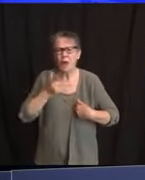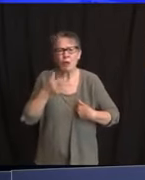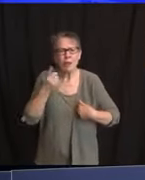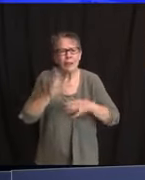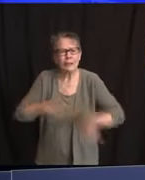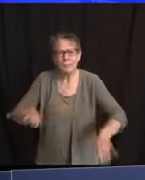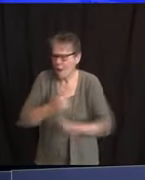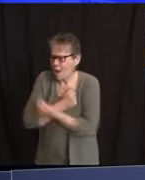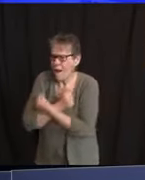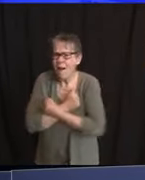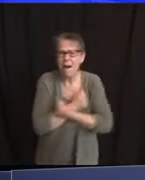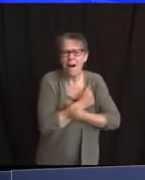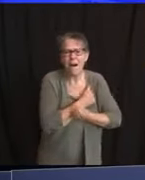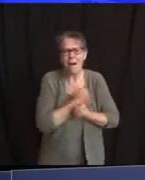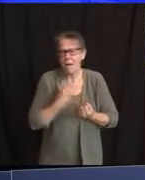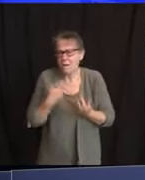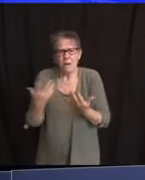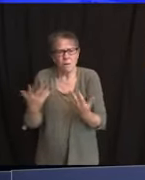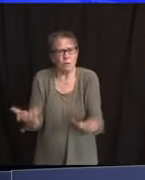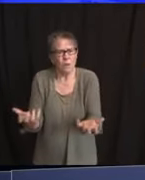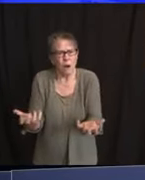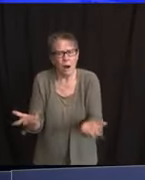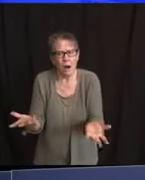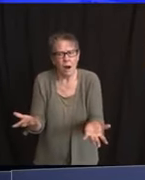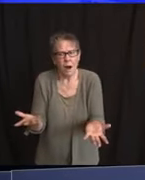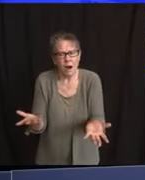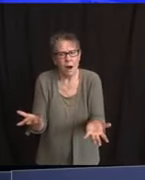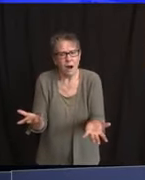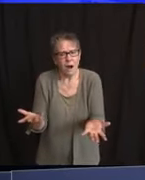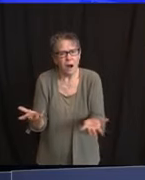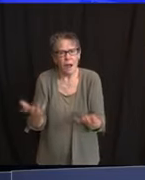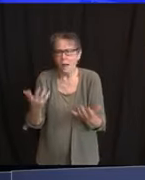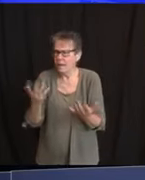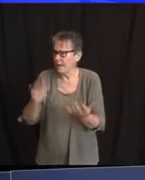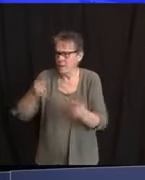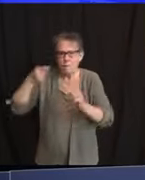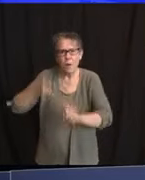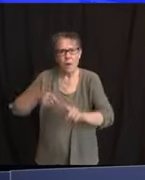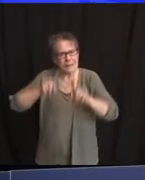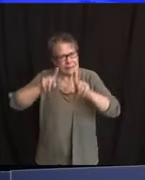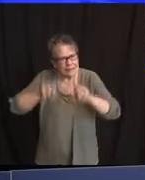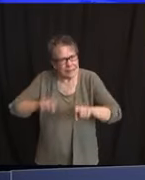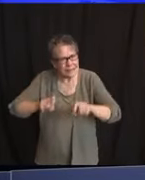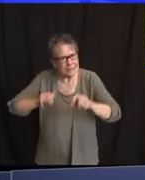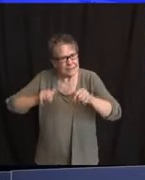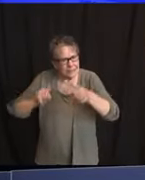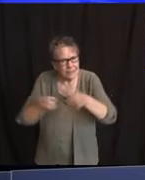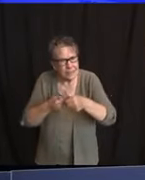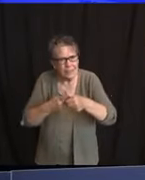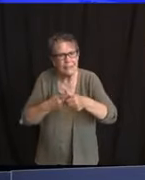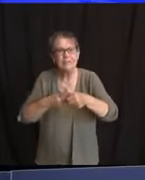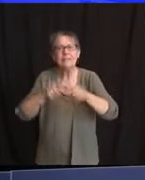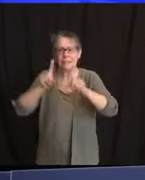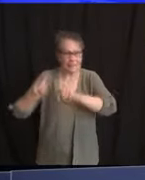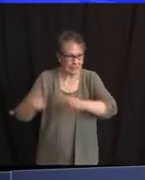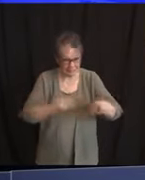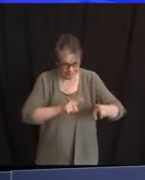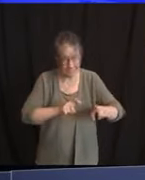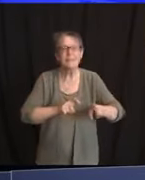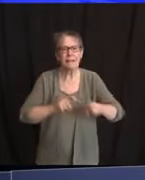more important it is for us opening our economy and getting our lives back. Amen. We'll do one more from Dave, and then if it's okay with you, Senator, we'll go